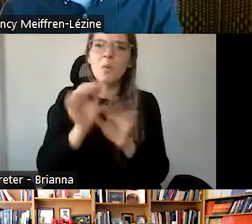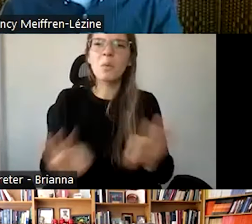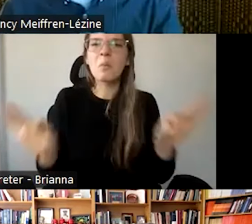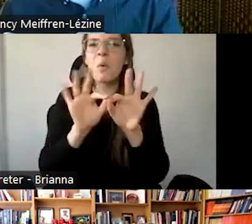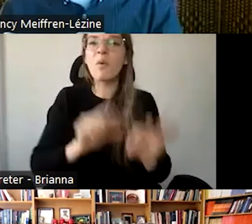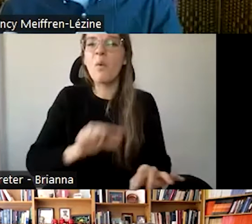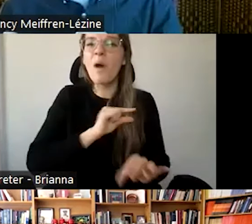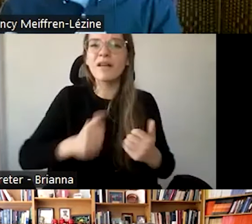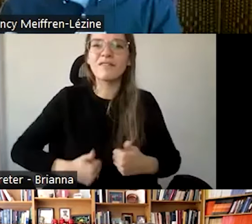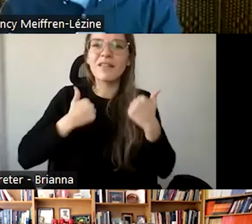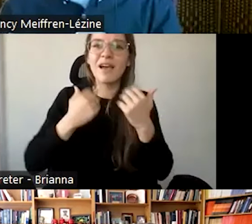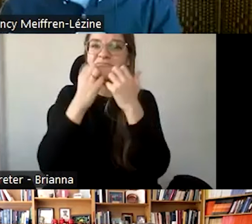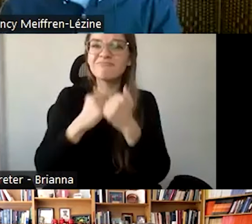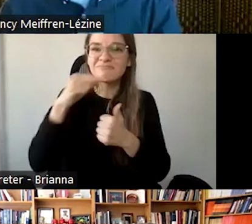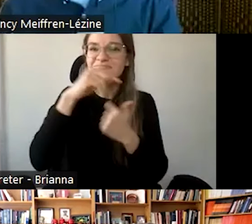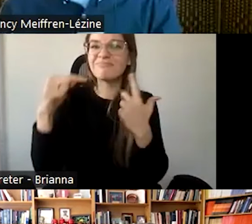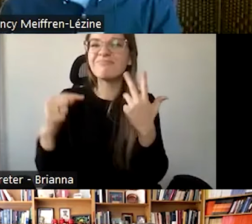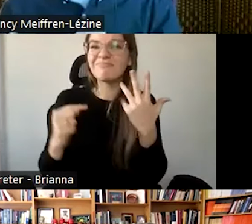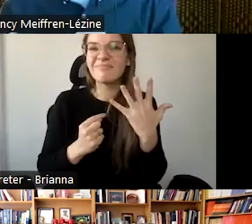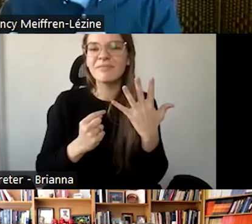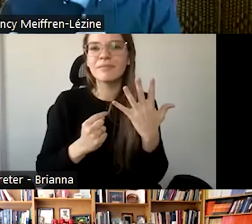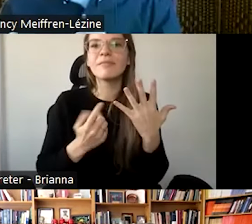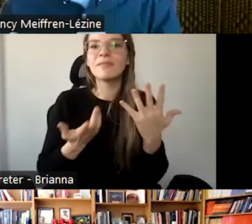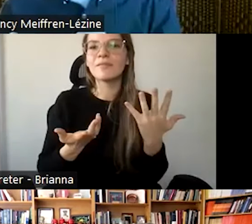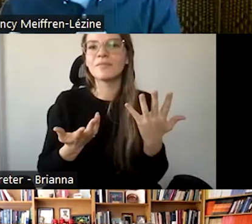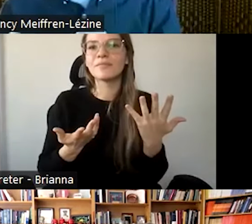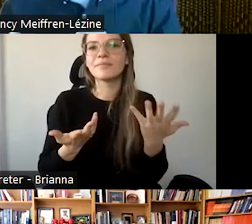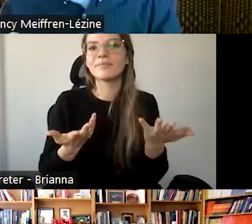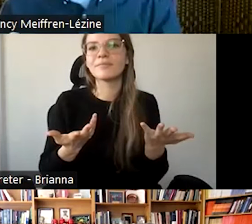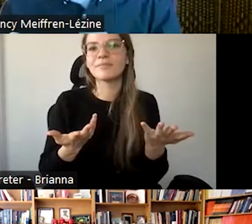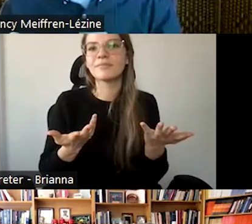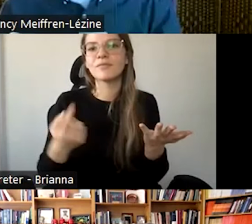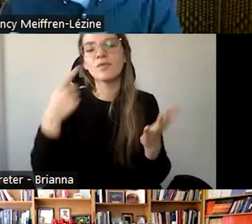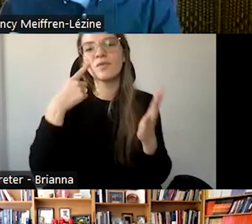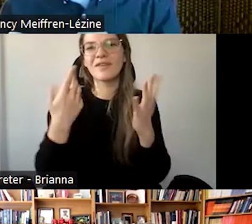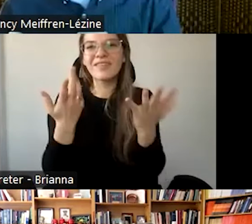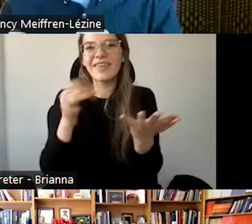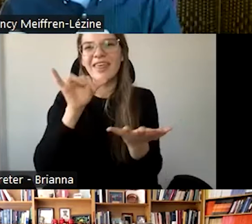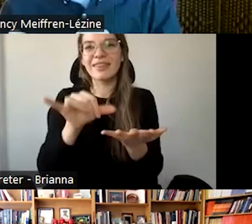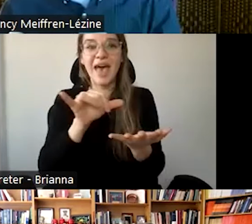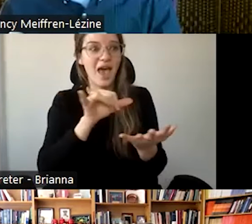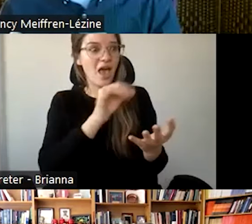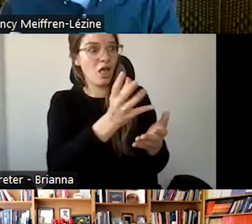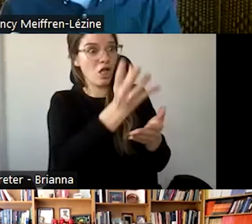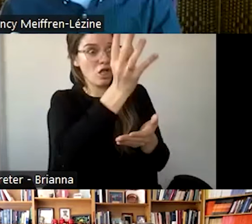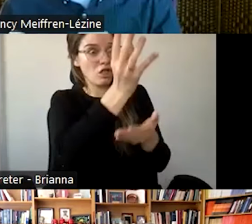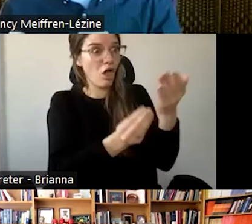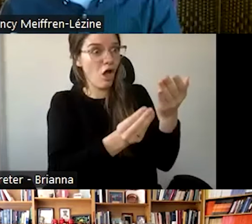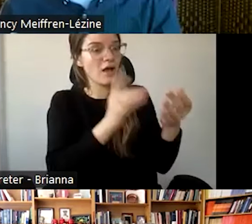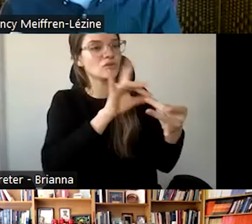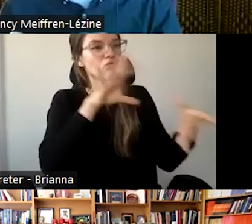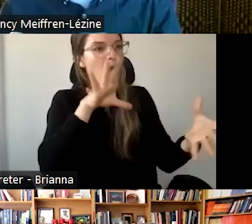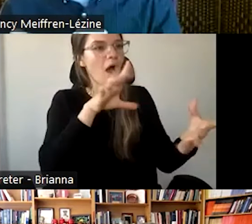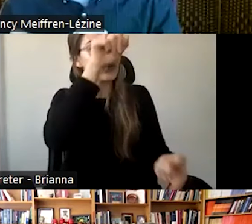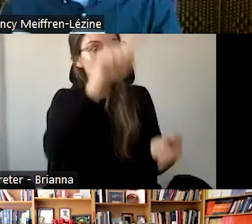of life. So that if they have those, that's the type of loss, those are the types of drops in quality of